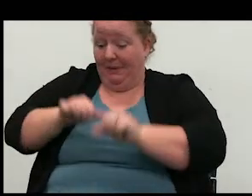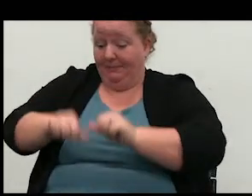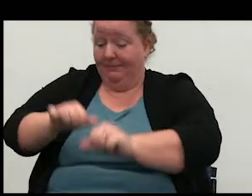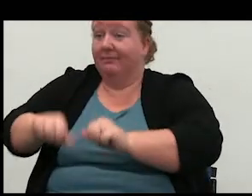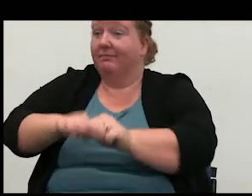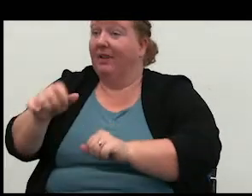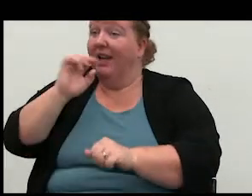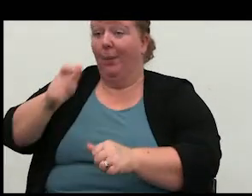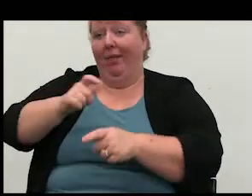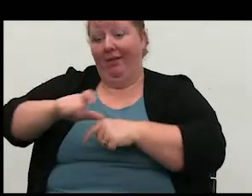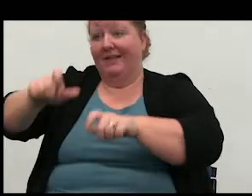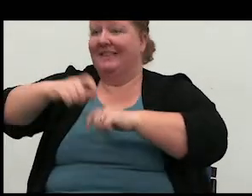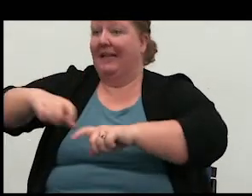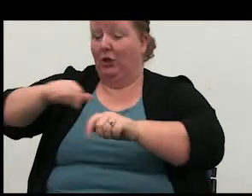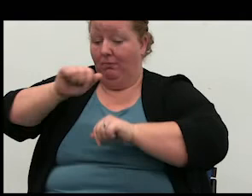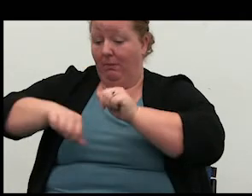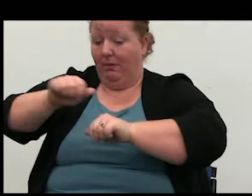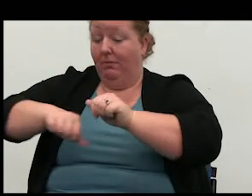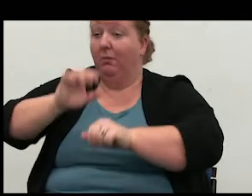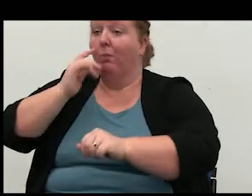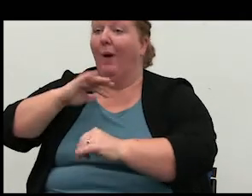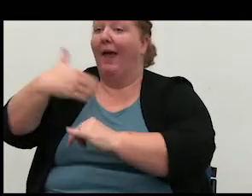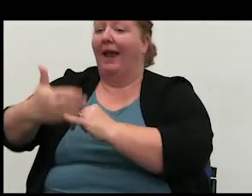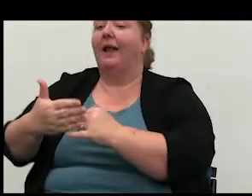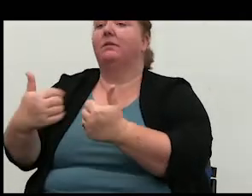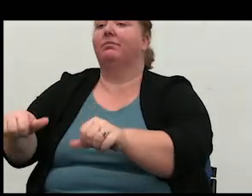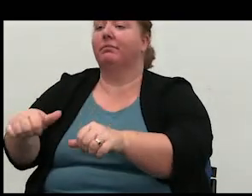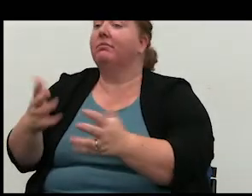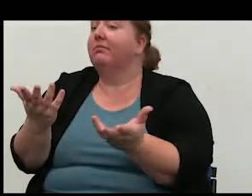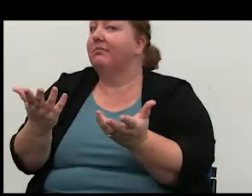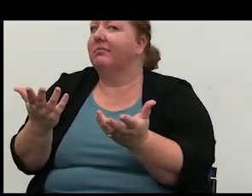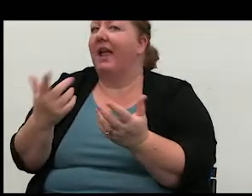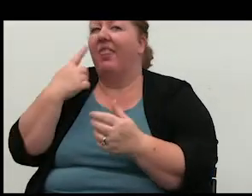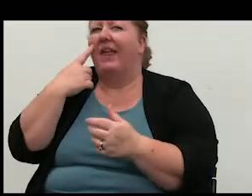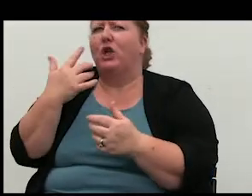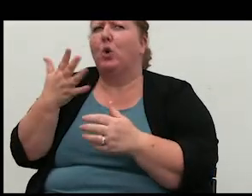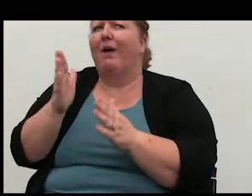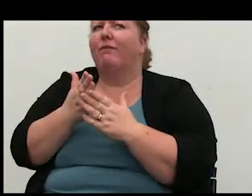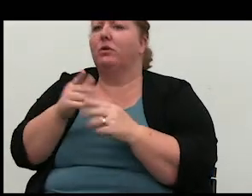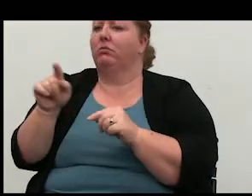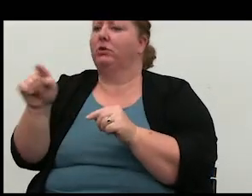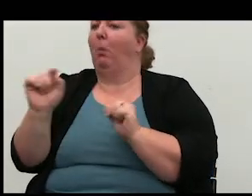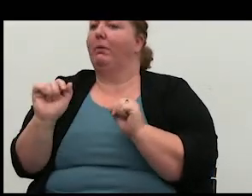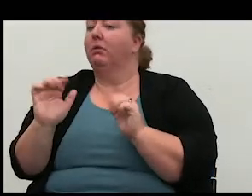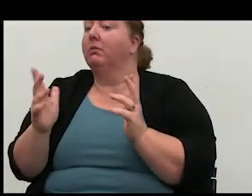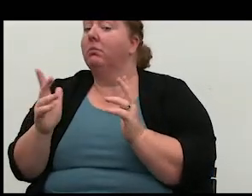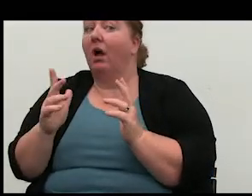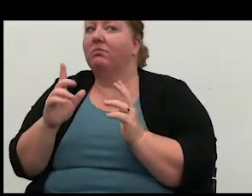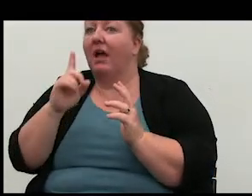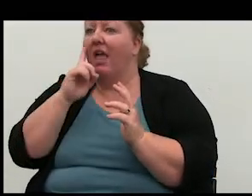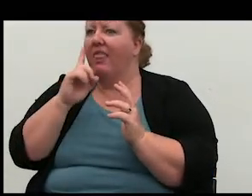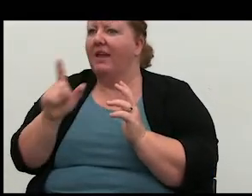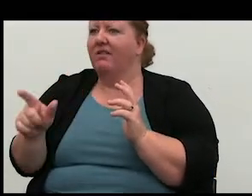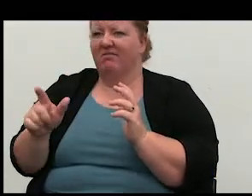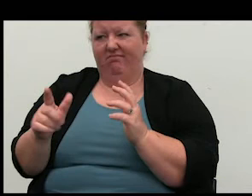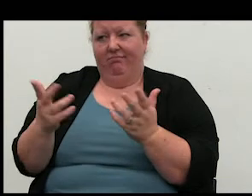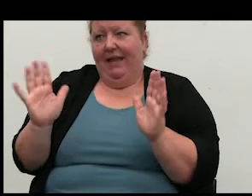it'll just keep doing that until it reaches the end. Technically, I think you have to put stop, but yeah, I think that's implicit.